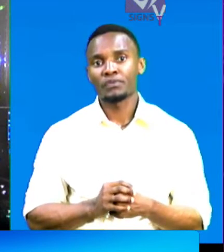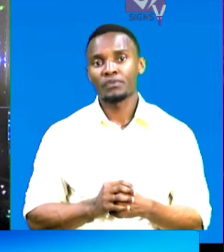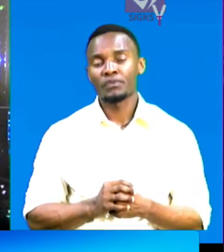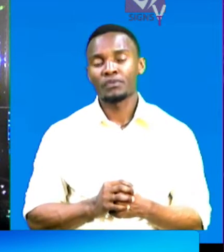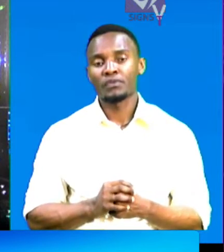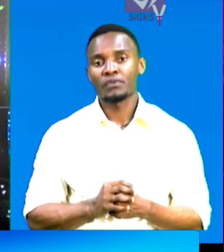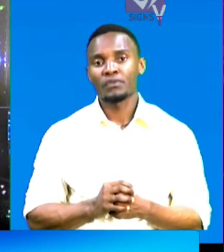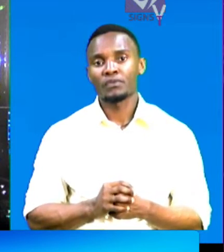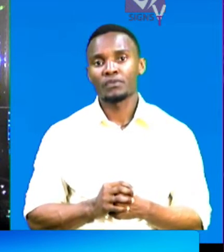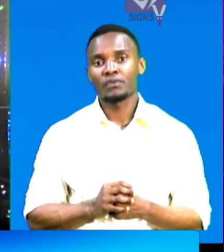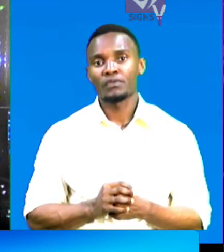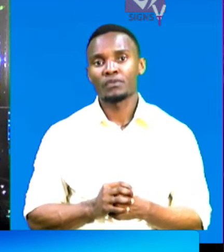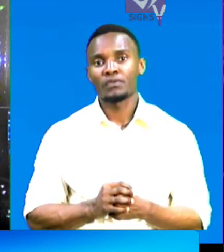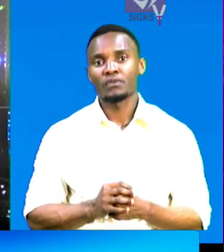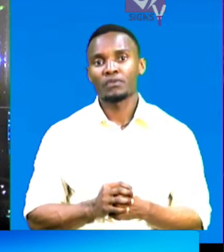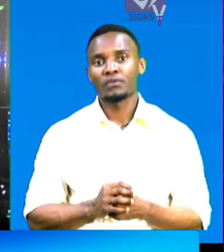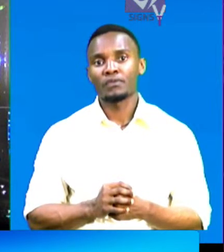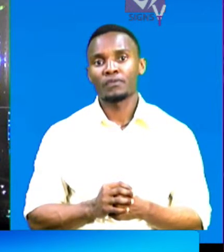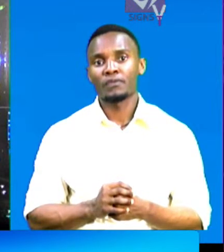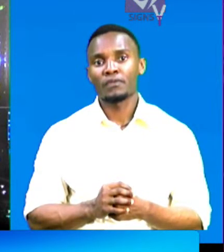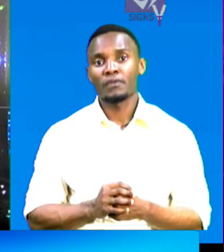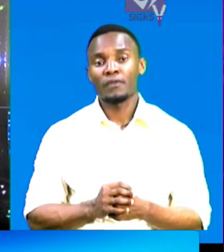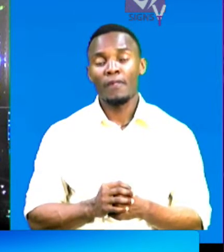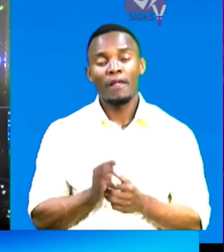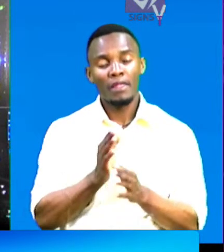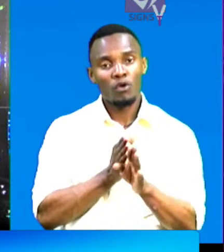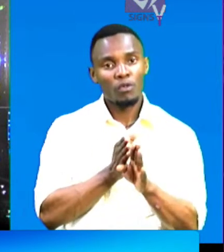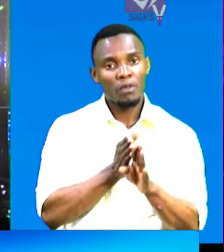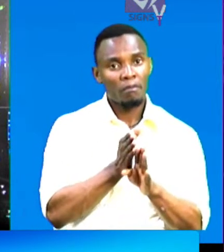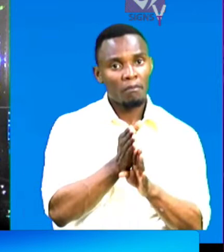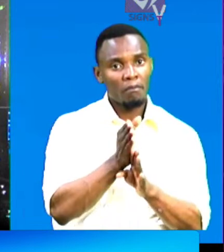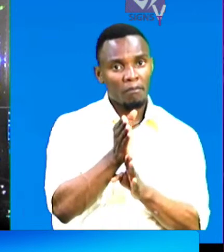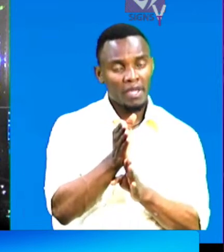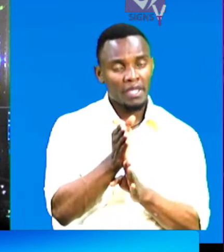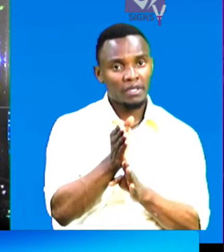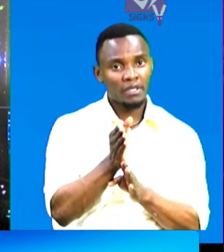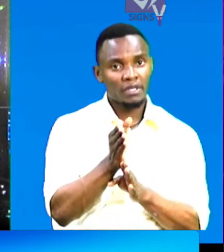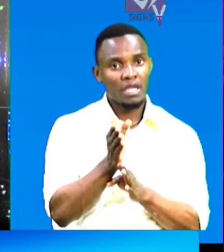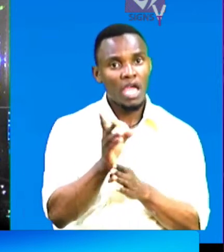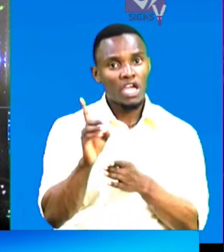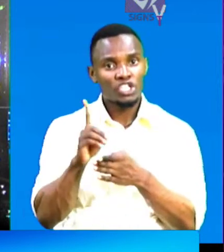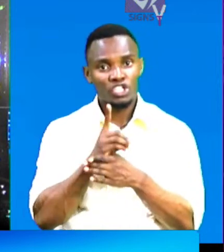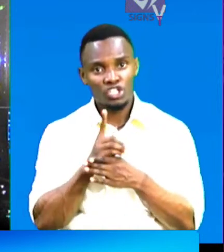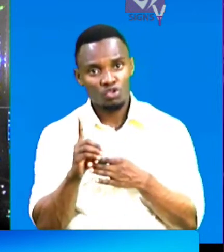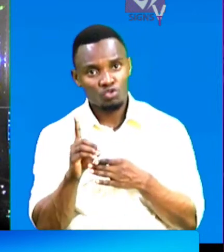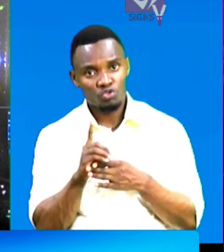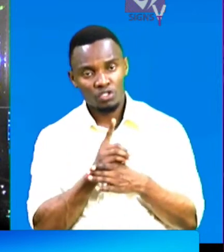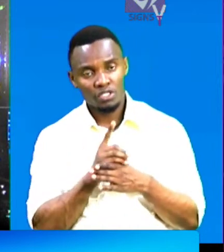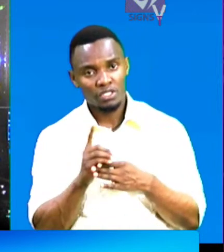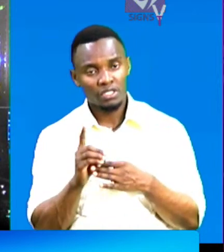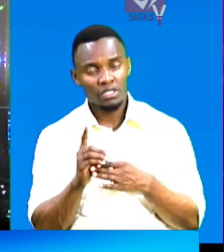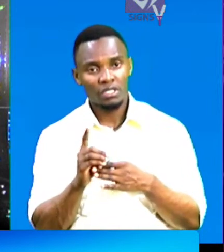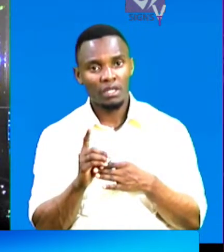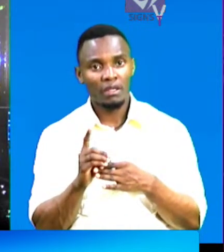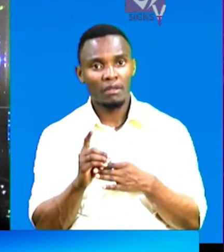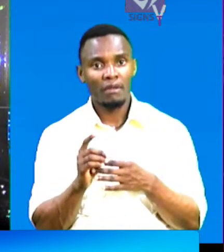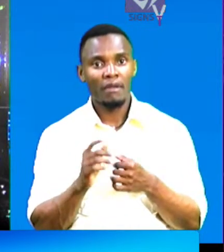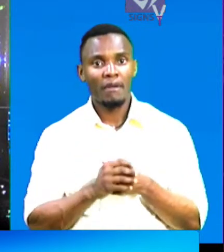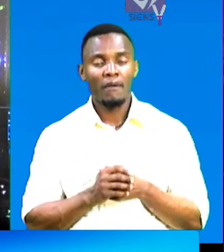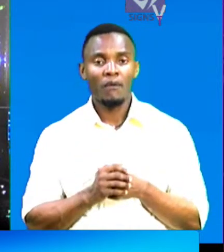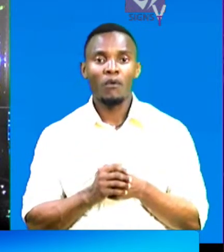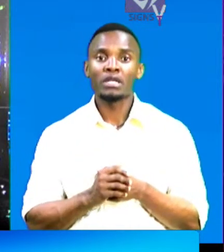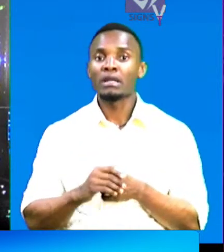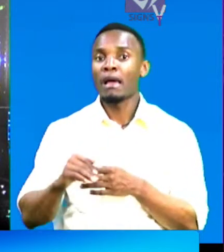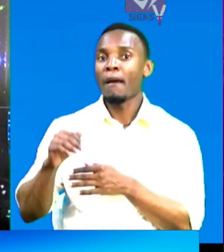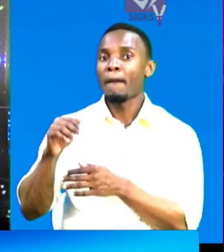the main duty, packaging and shipping the products.